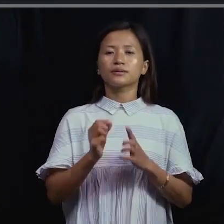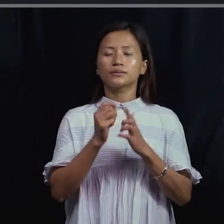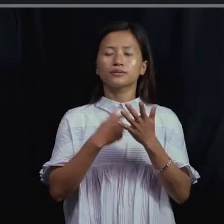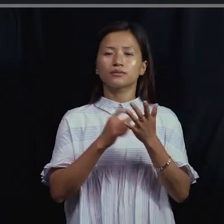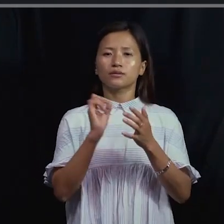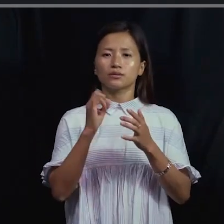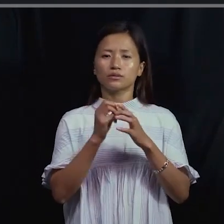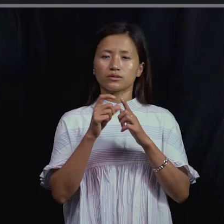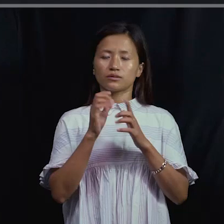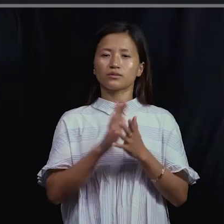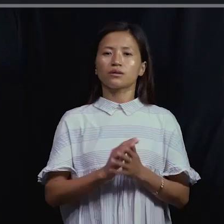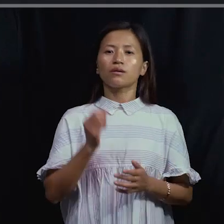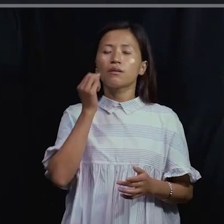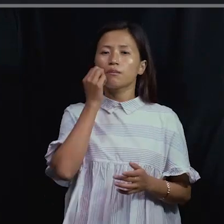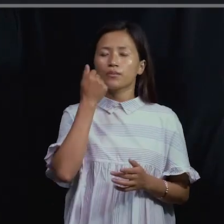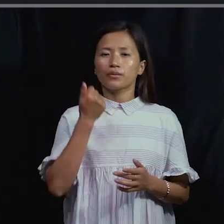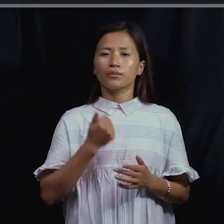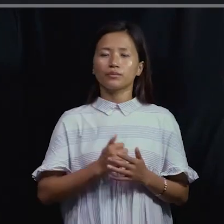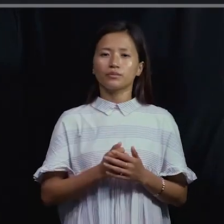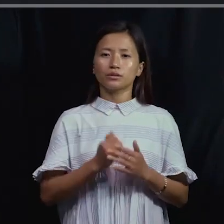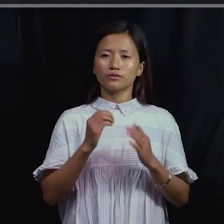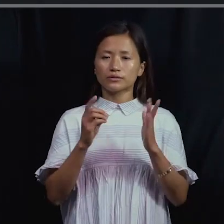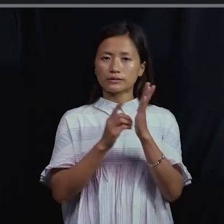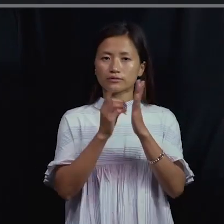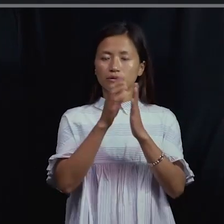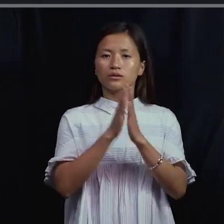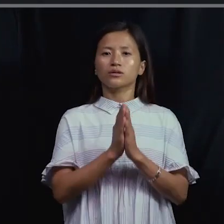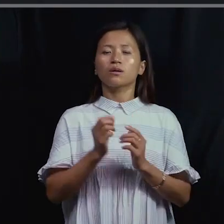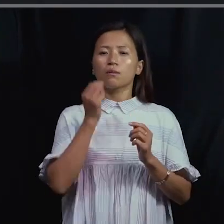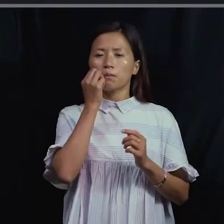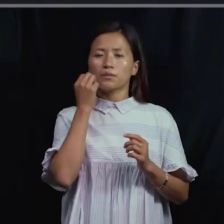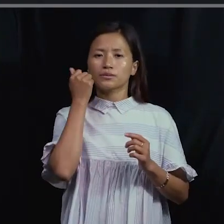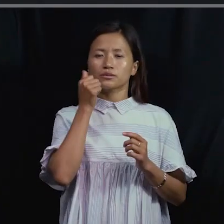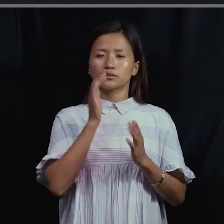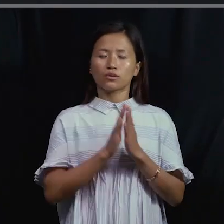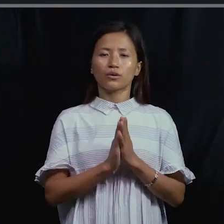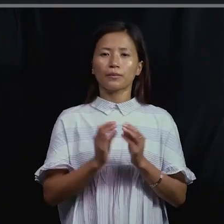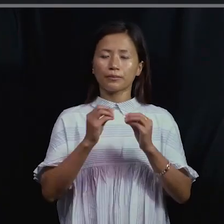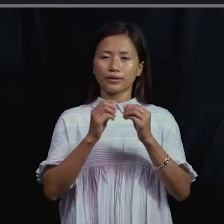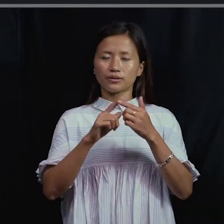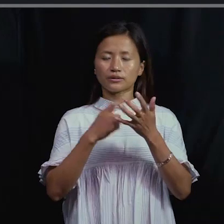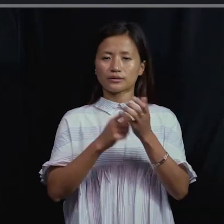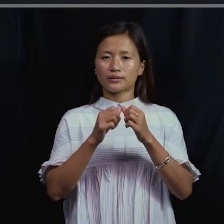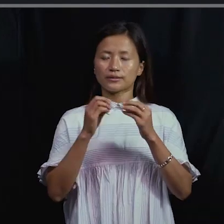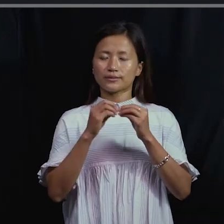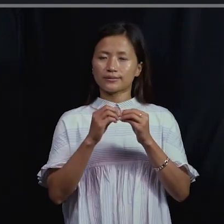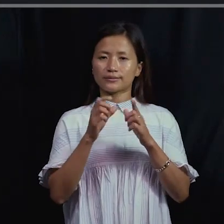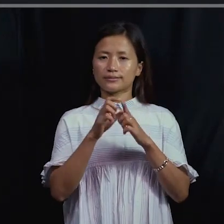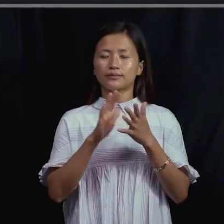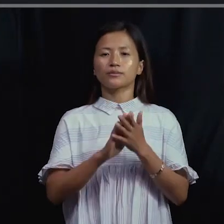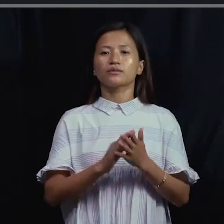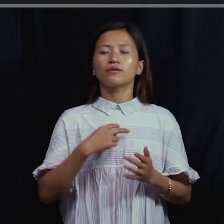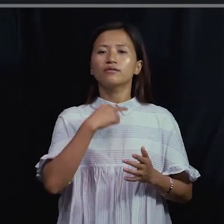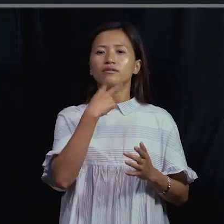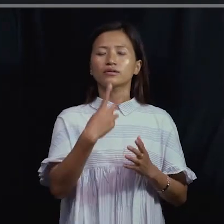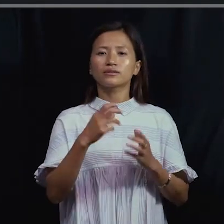And then for boys, there is development of the mustache or the beard in the body, and then the voice